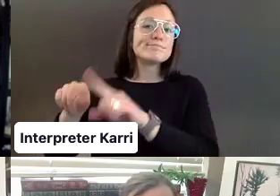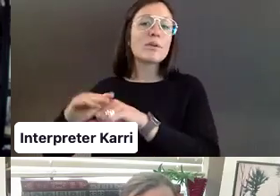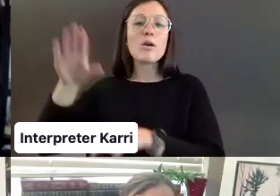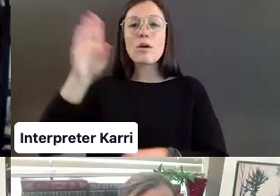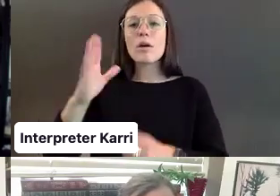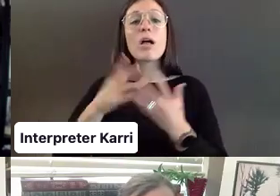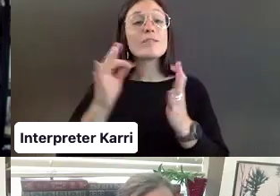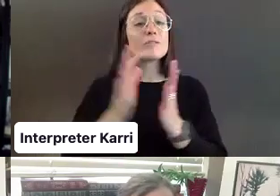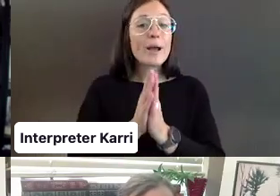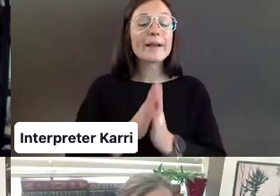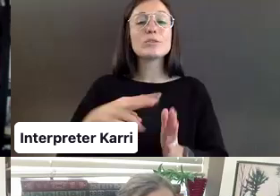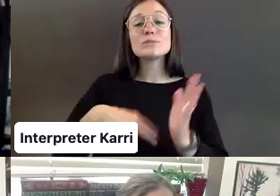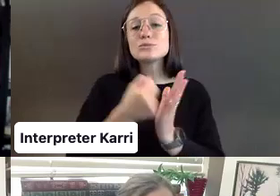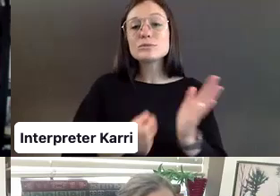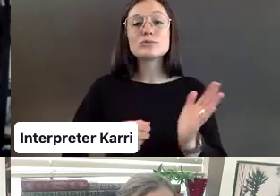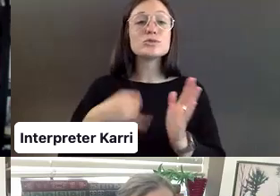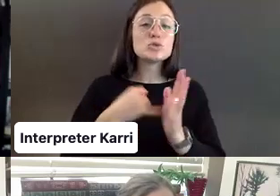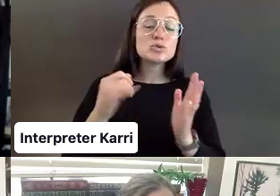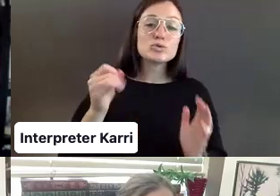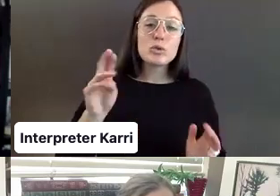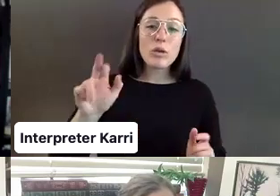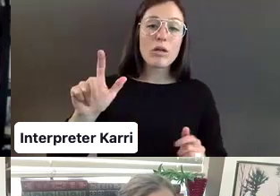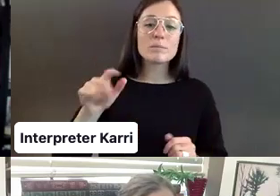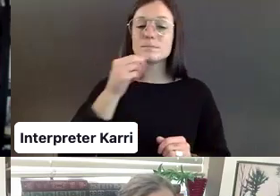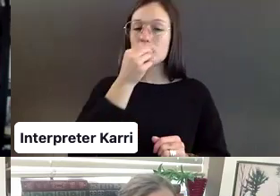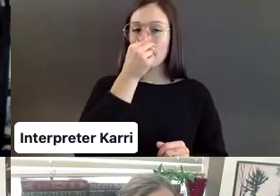a lot of scripture reading, a lot of journaling.